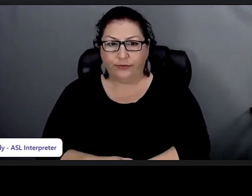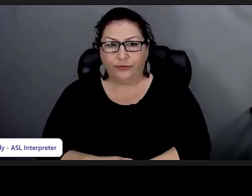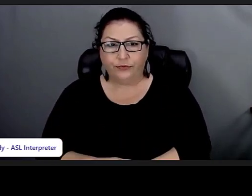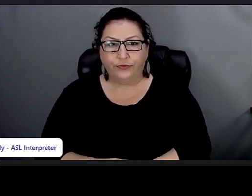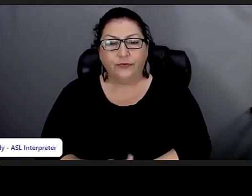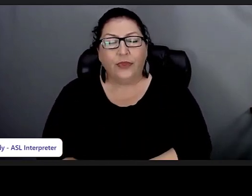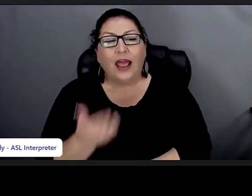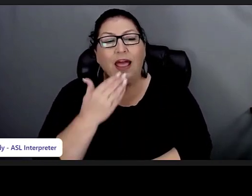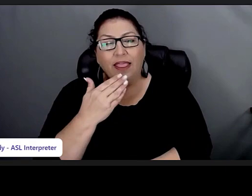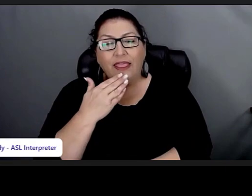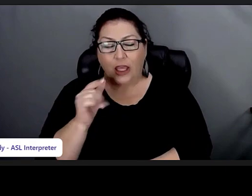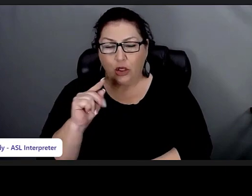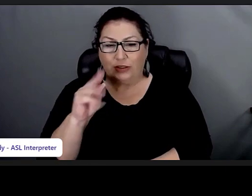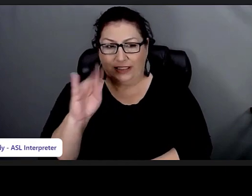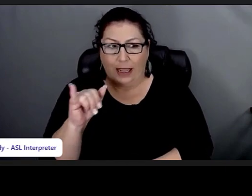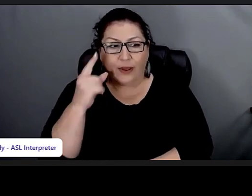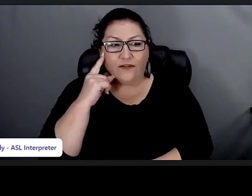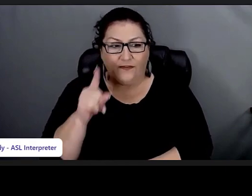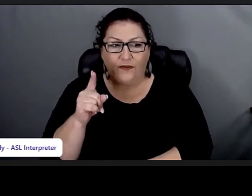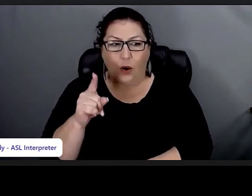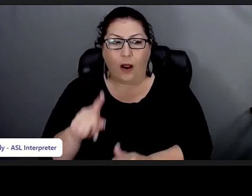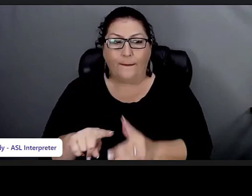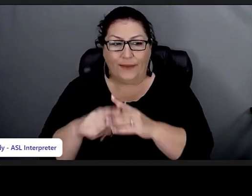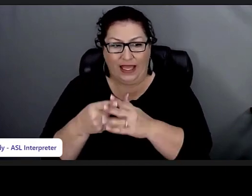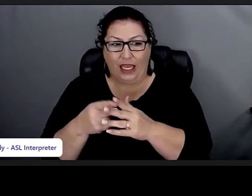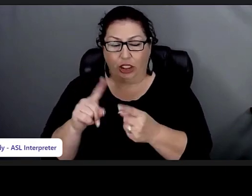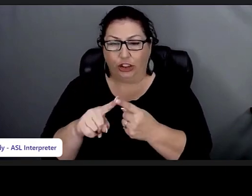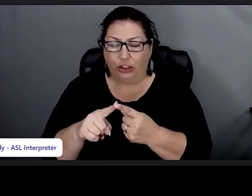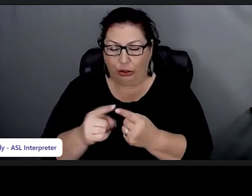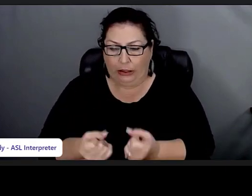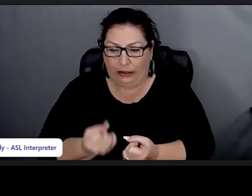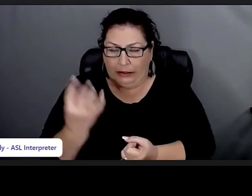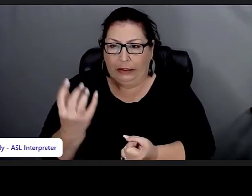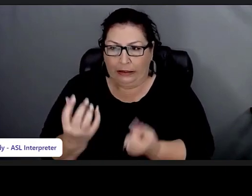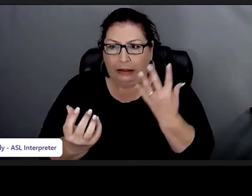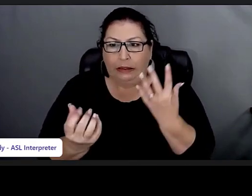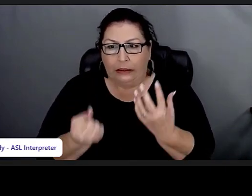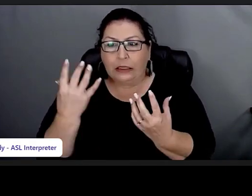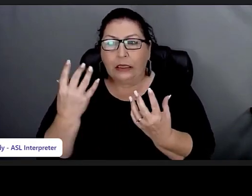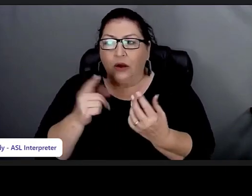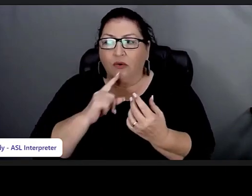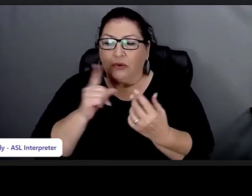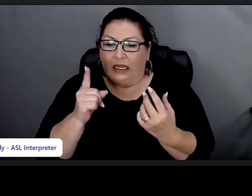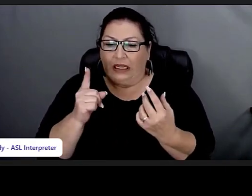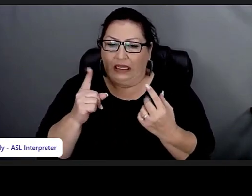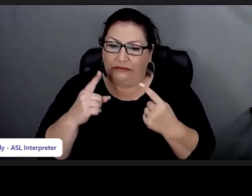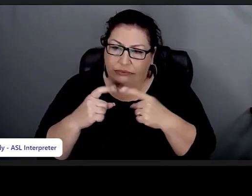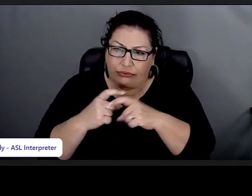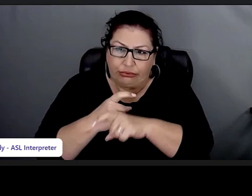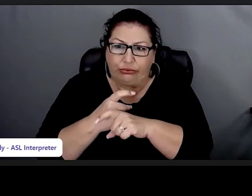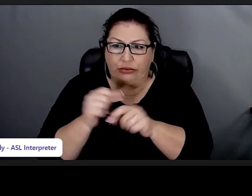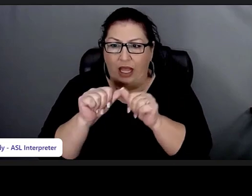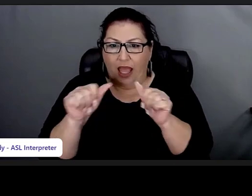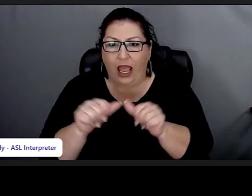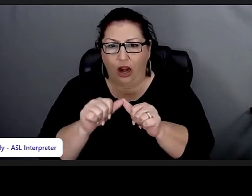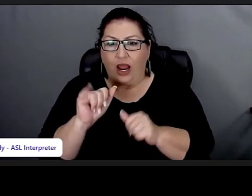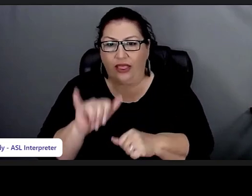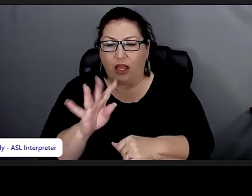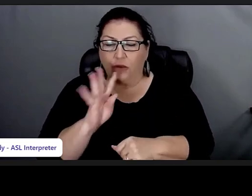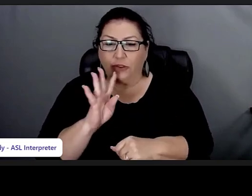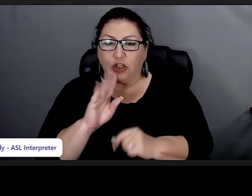Thank you, Tammy, for beginning to unpack such a complex area that you've been speaking